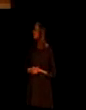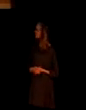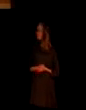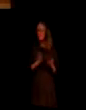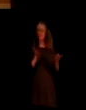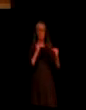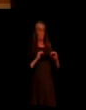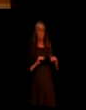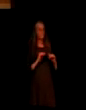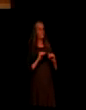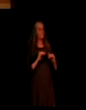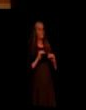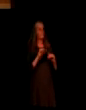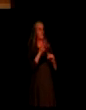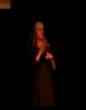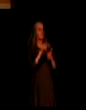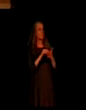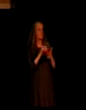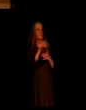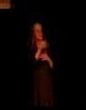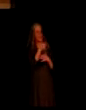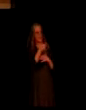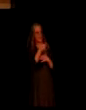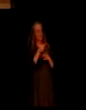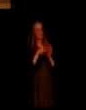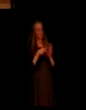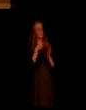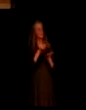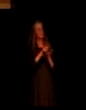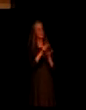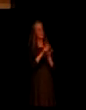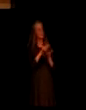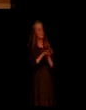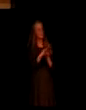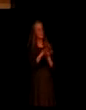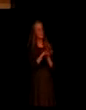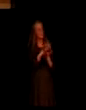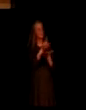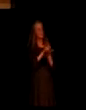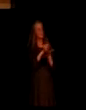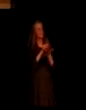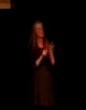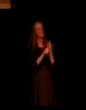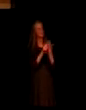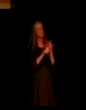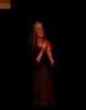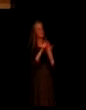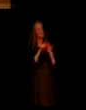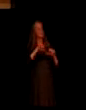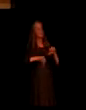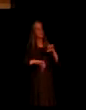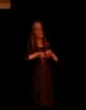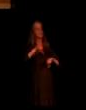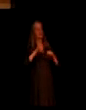few years later, 2010, we had a second paper in Science where